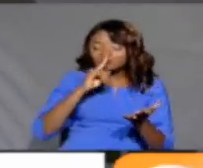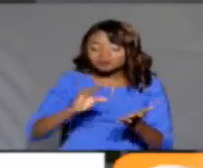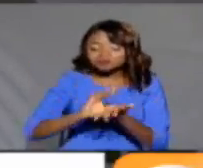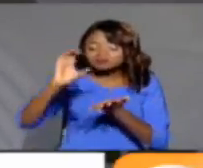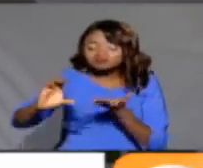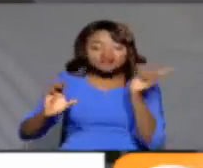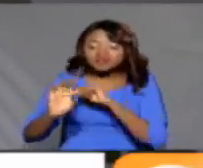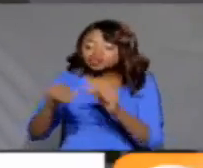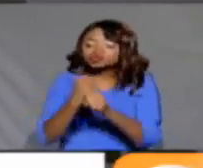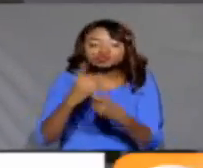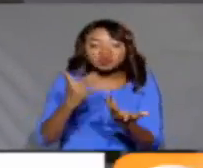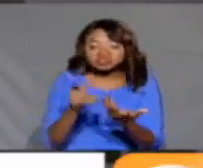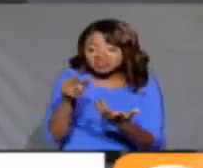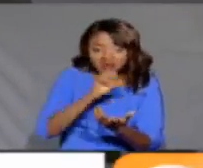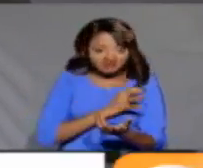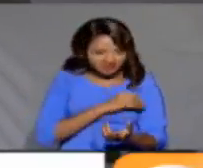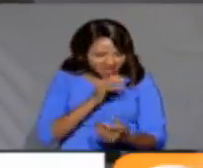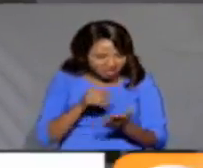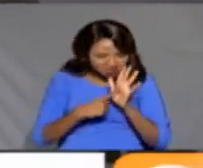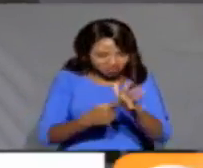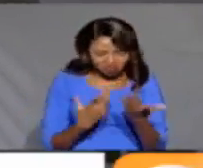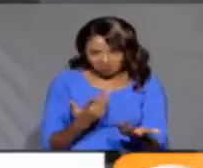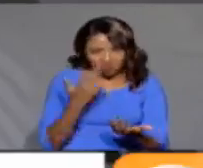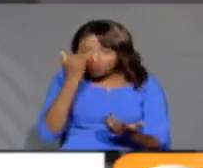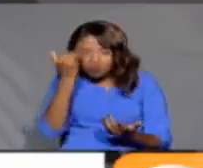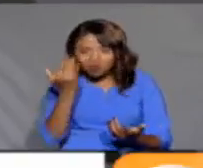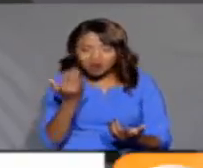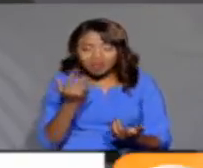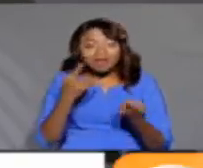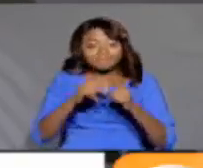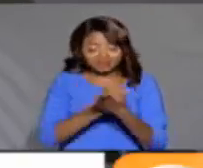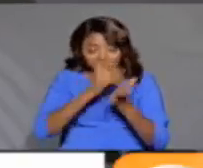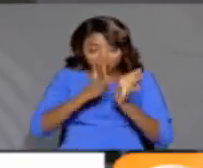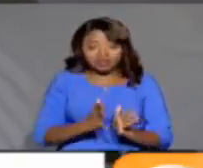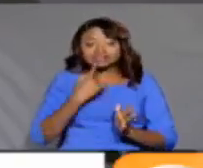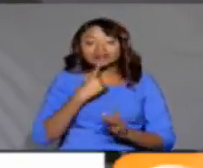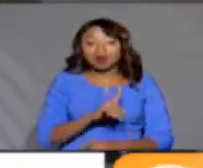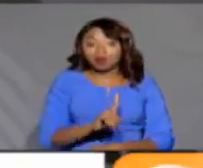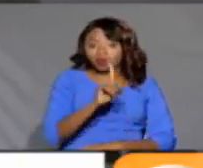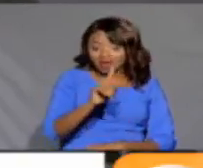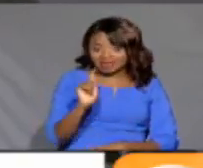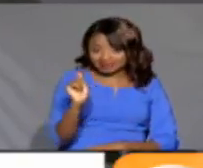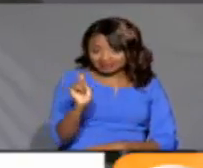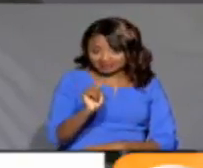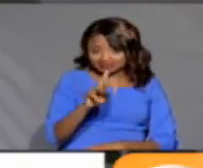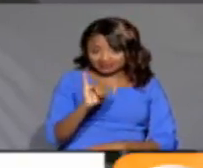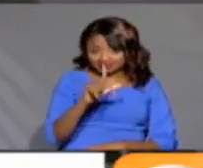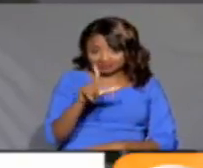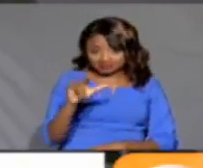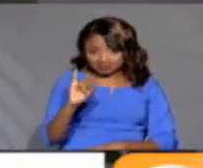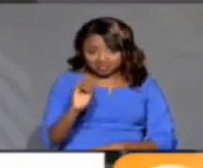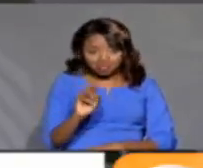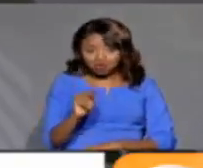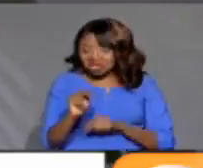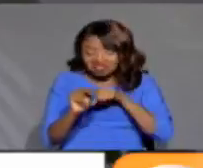former Auditor General Edward Owoko in his exit report indicated that at least 1 trillion shillings across both levels of government cannot be